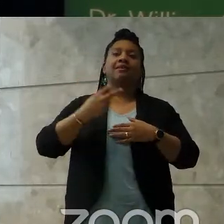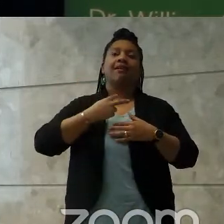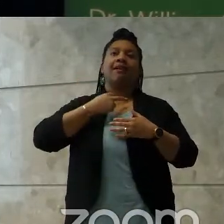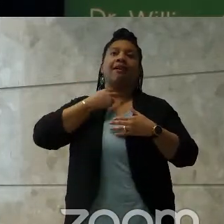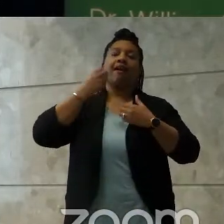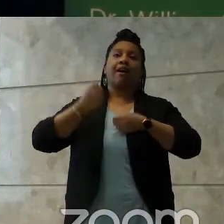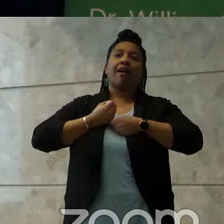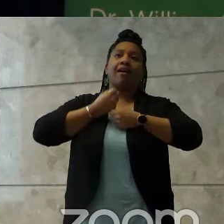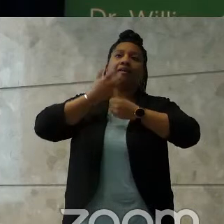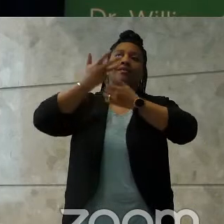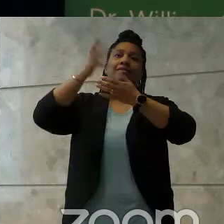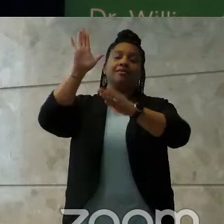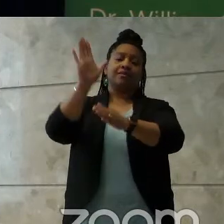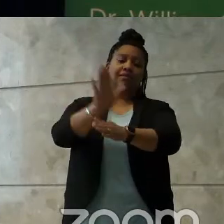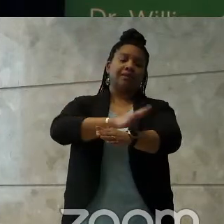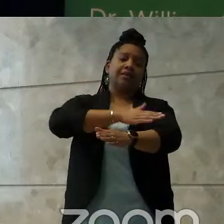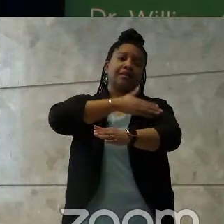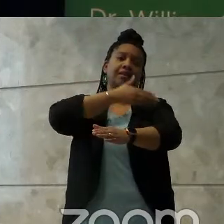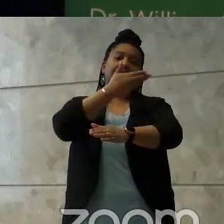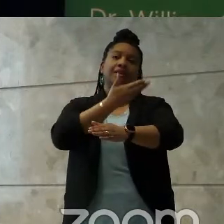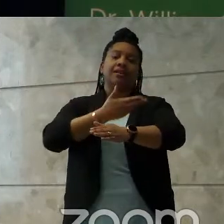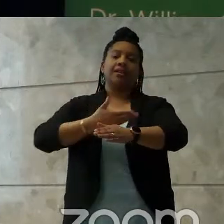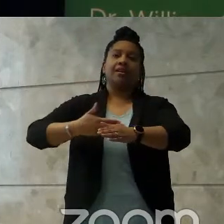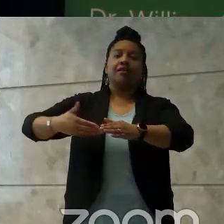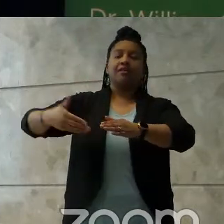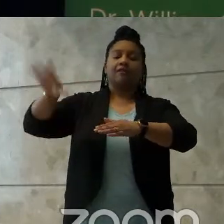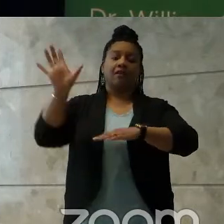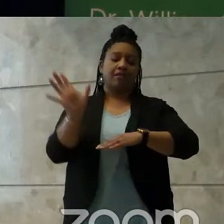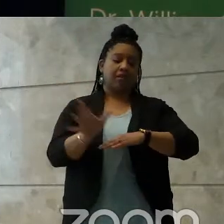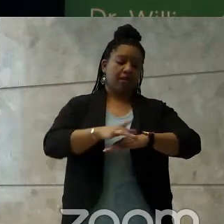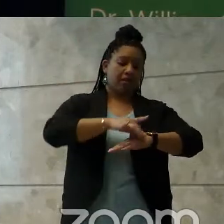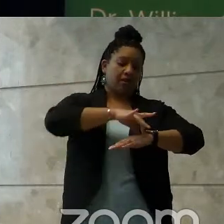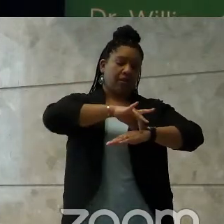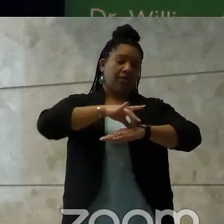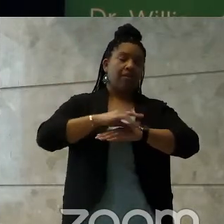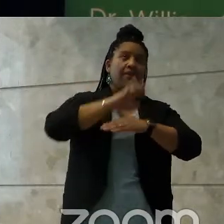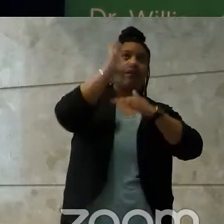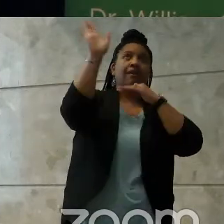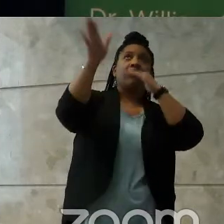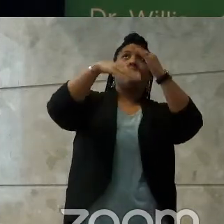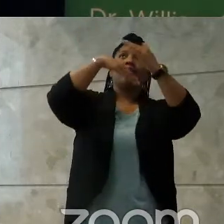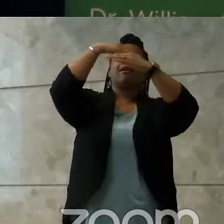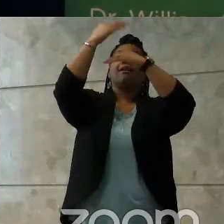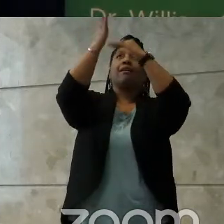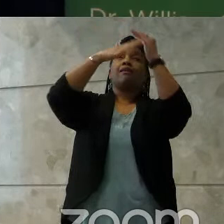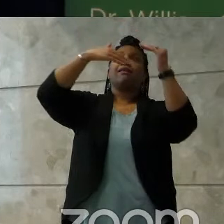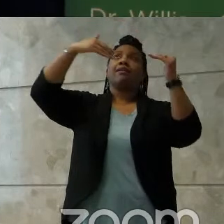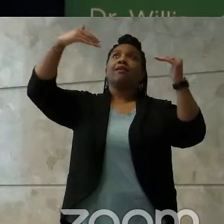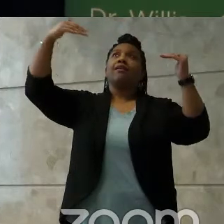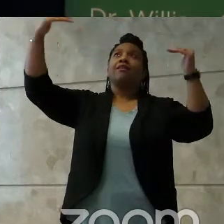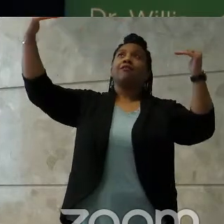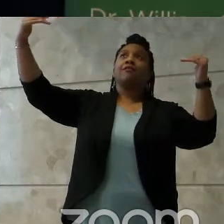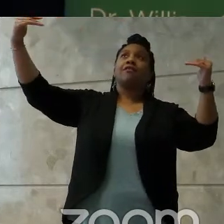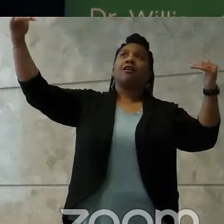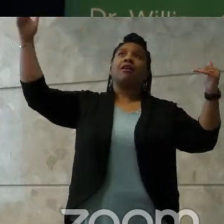voice and sing, till earth and